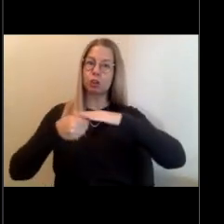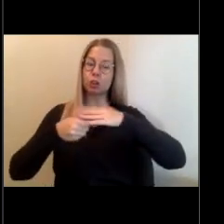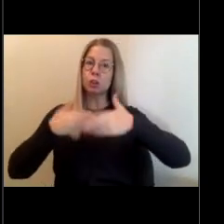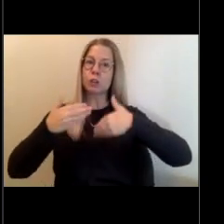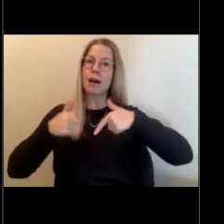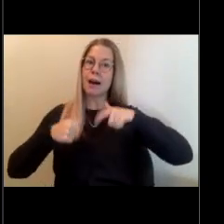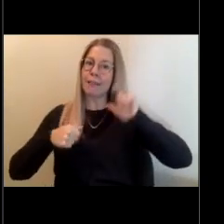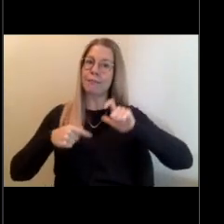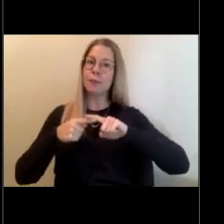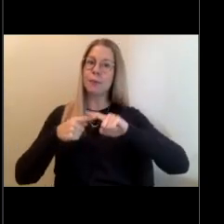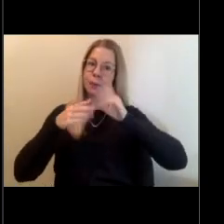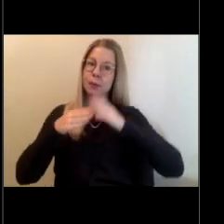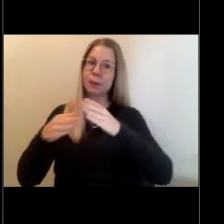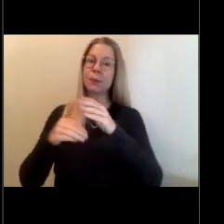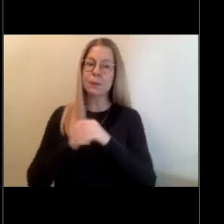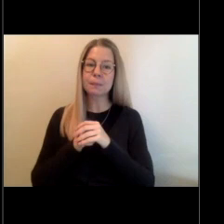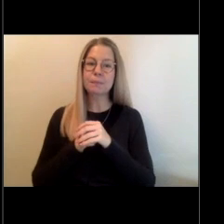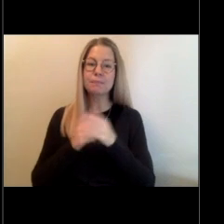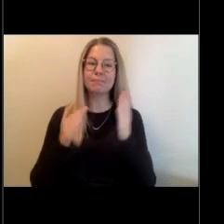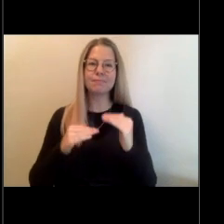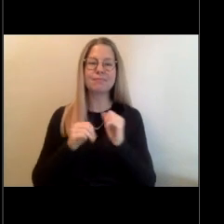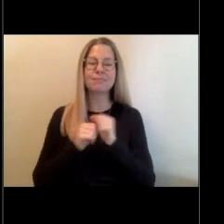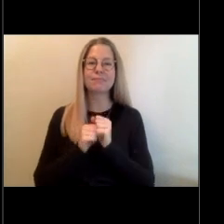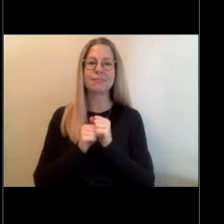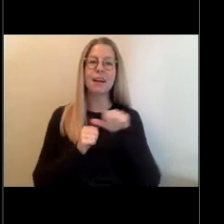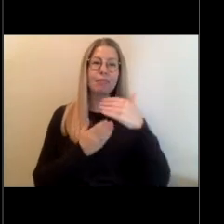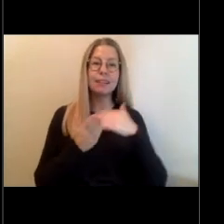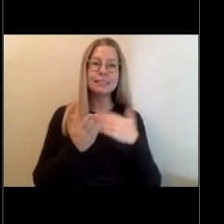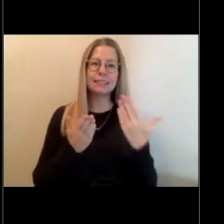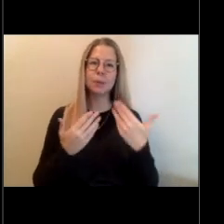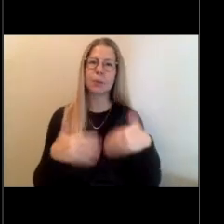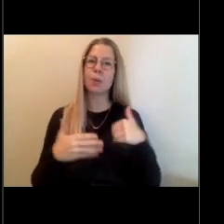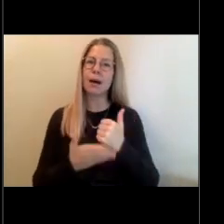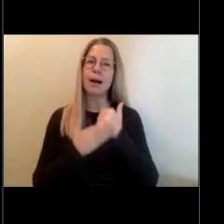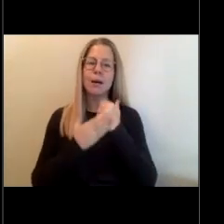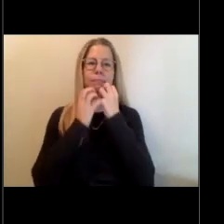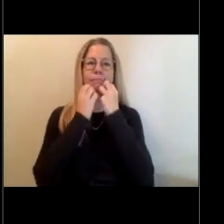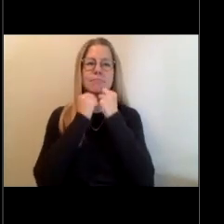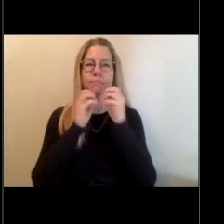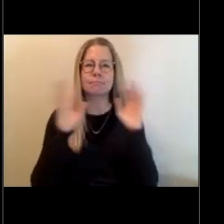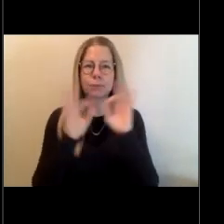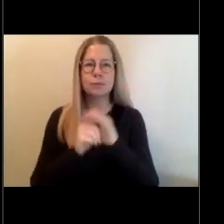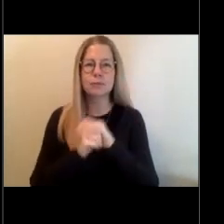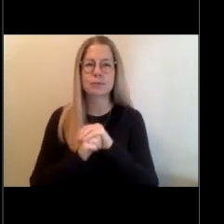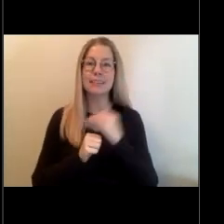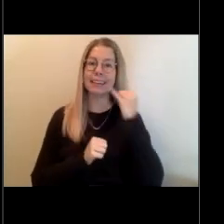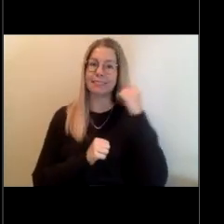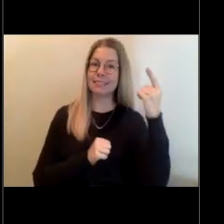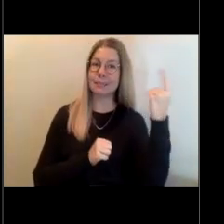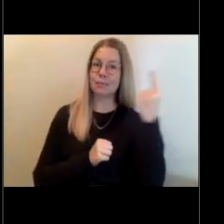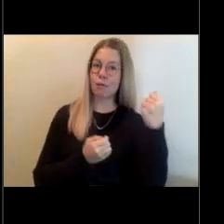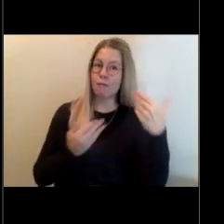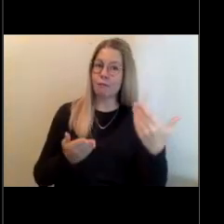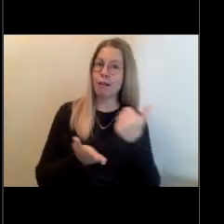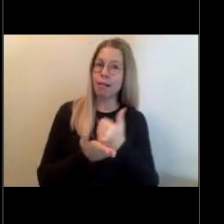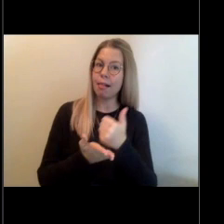again in life. Help is invaluable. Take it when it's offered. The kind of help you get might be